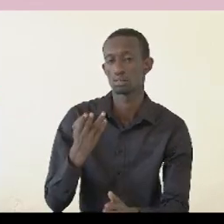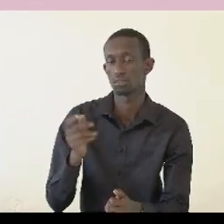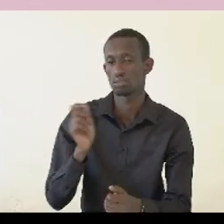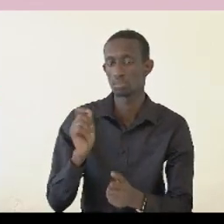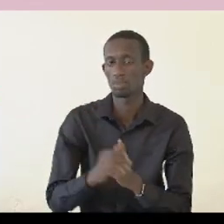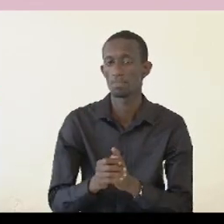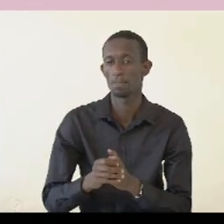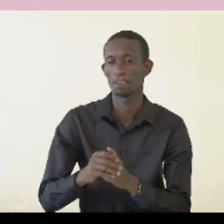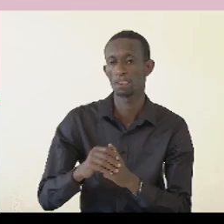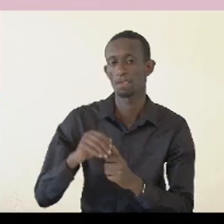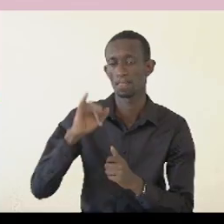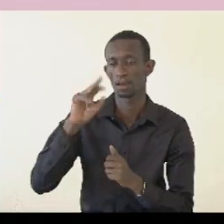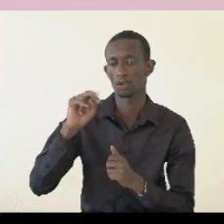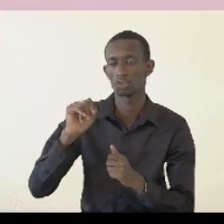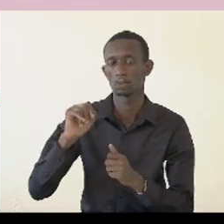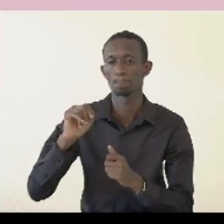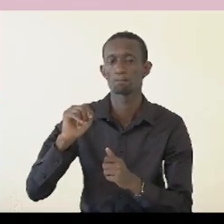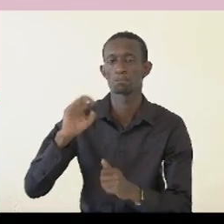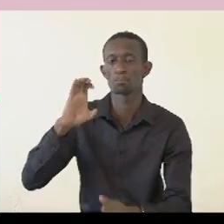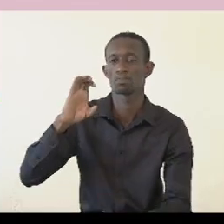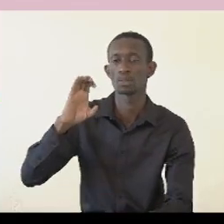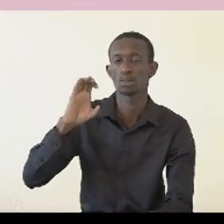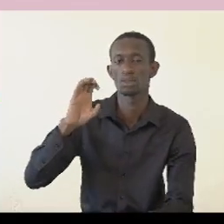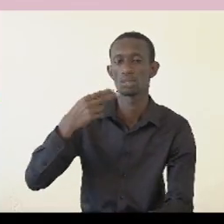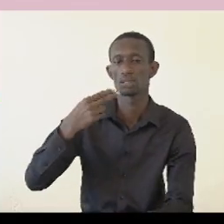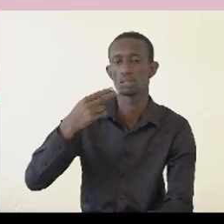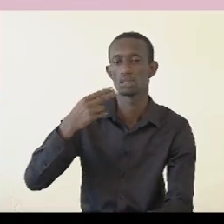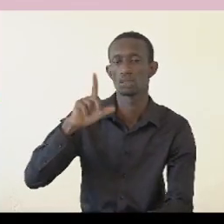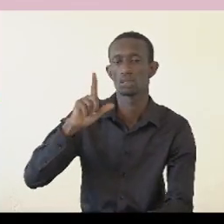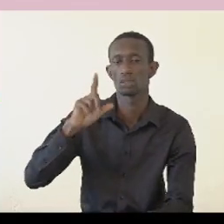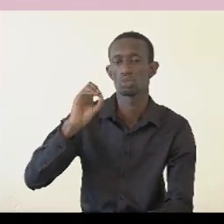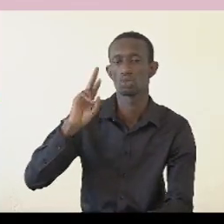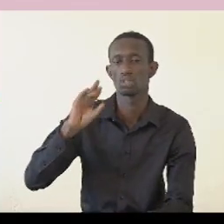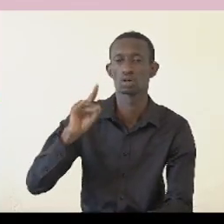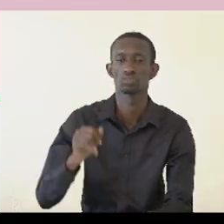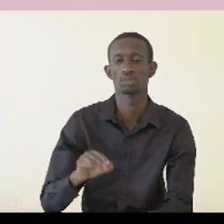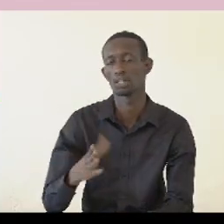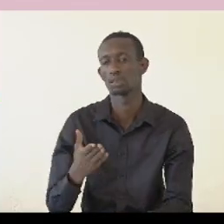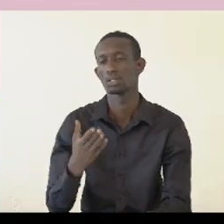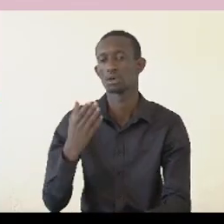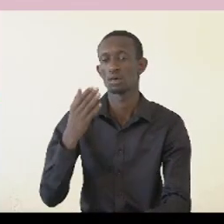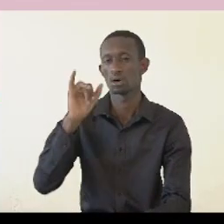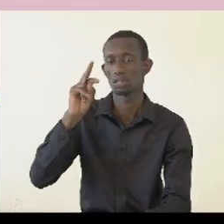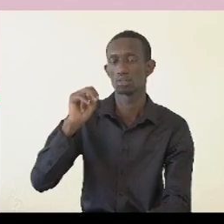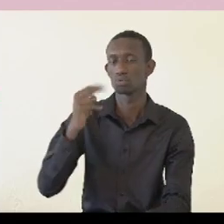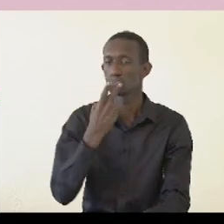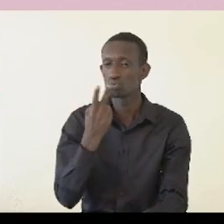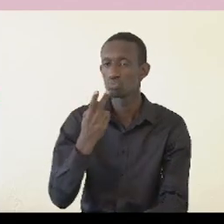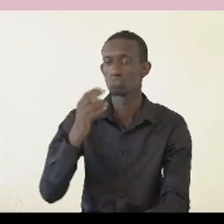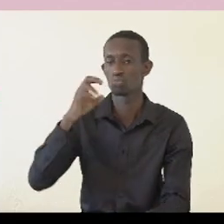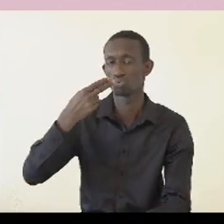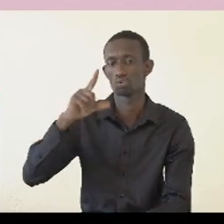chloride, and the second one will be iron 2 chloride. Iron 3 chloride, iron